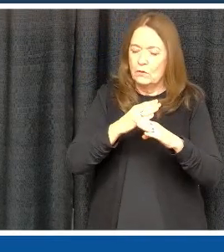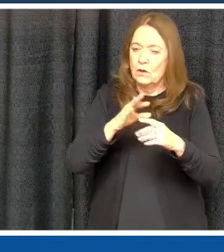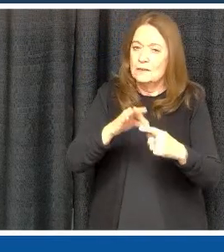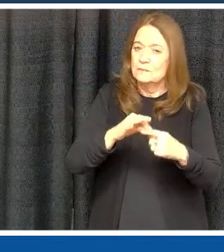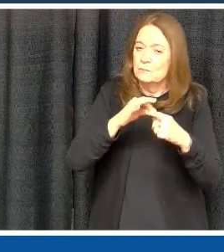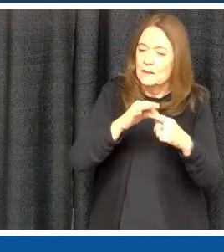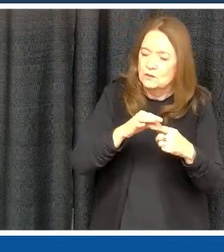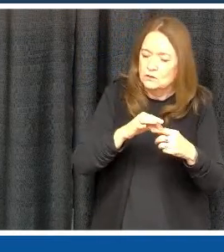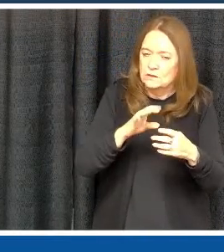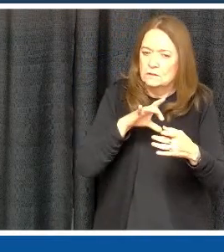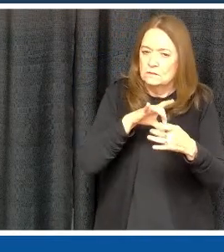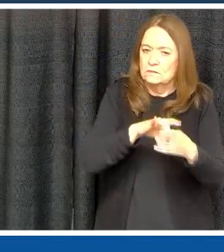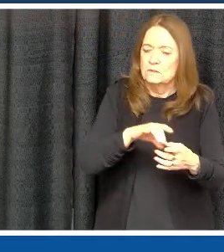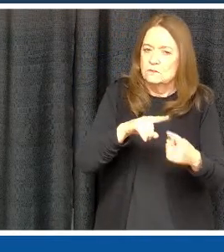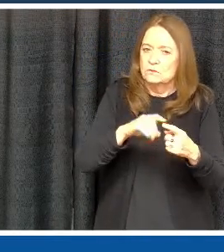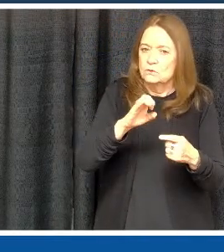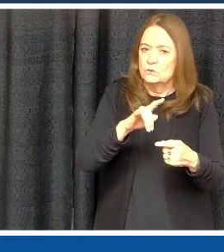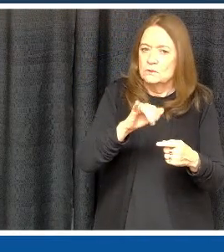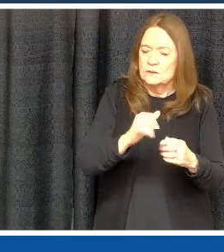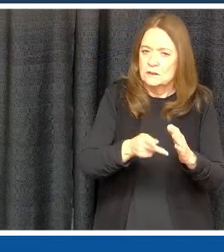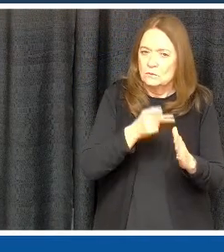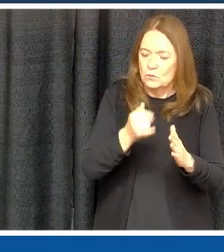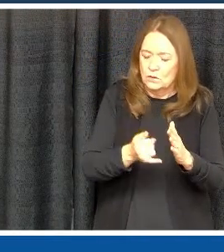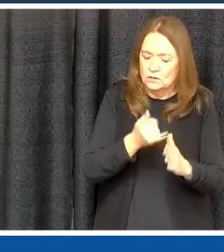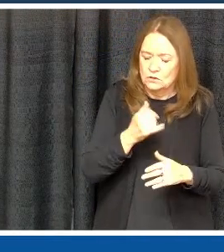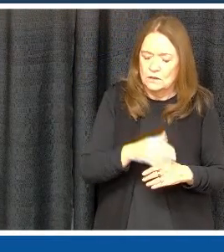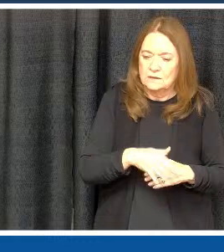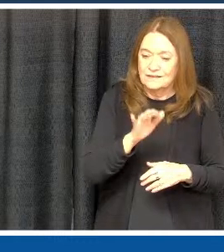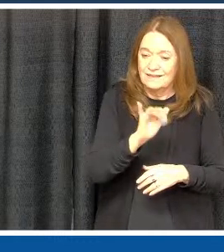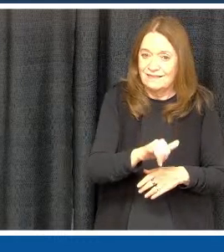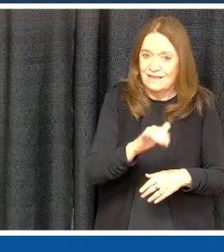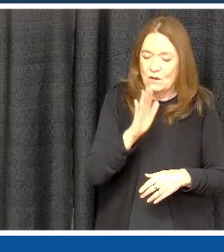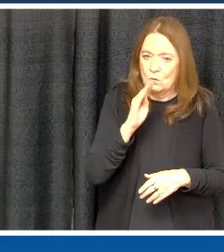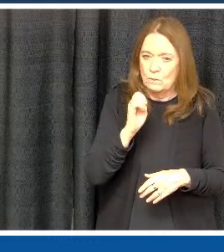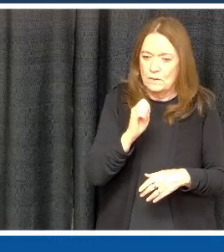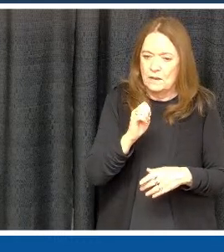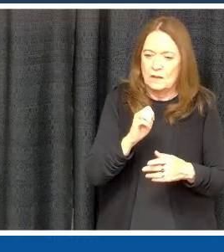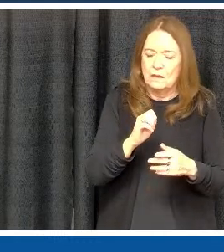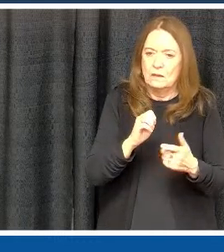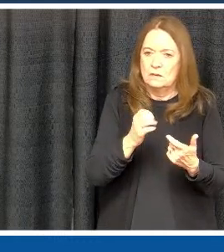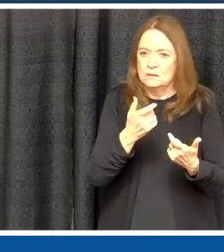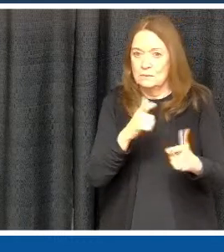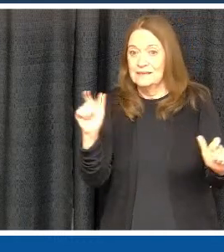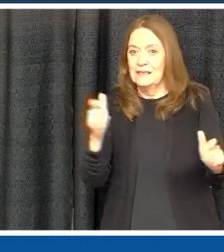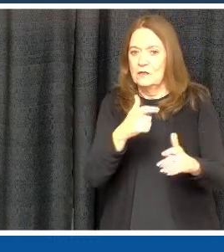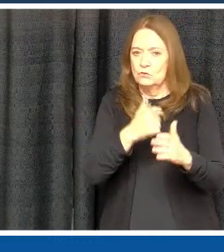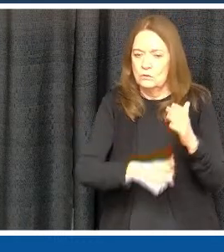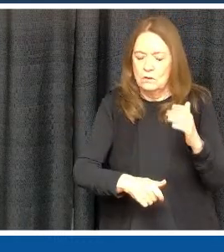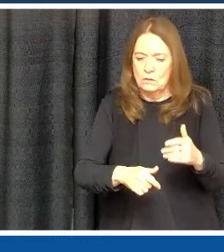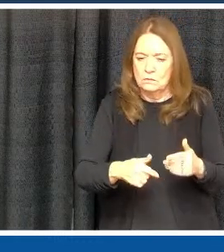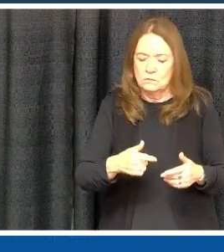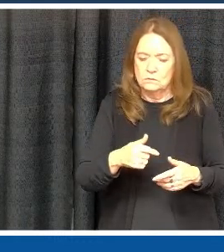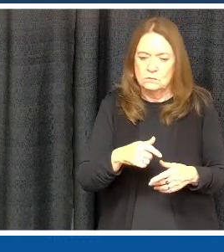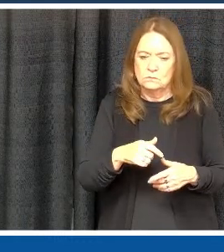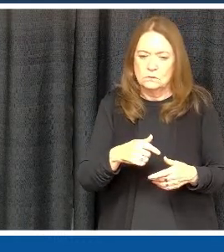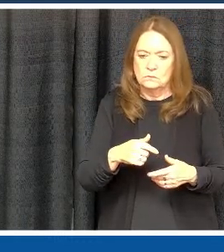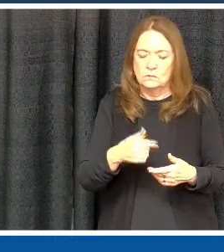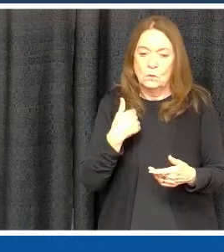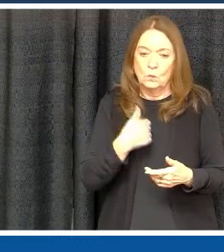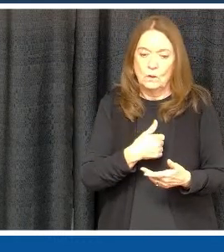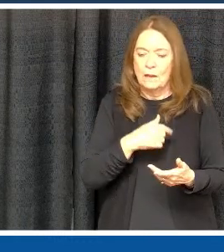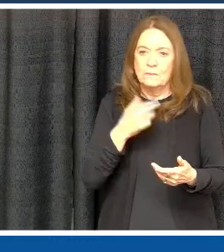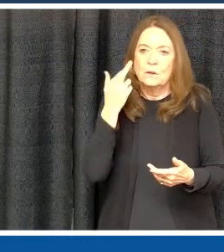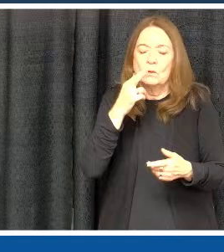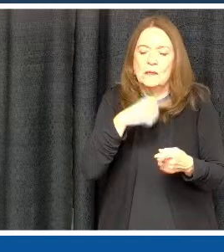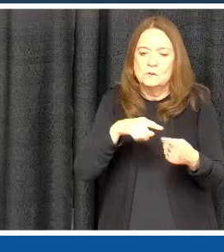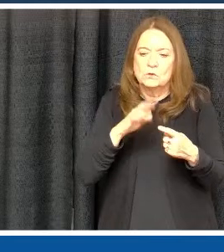in regards to city projects, that's going to be a substantial cost. I mean, are we going to, I realize when